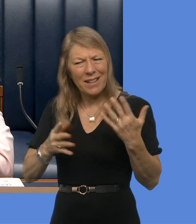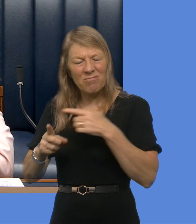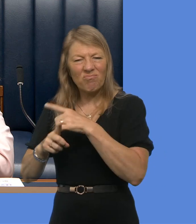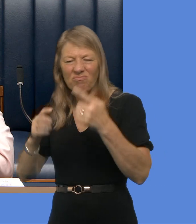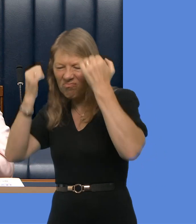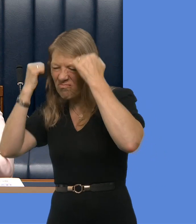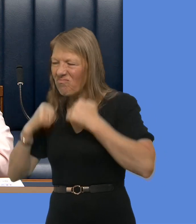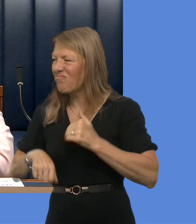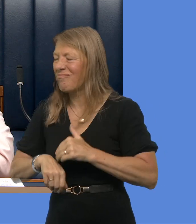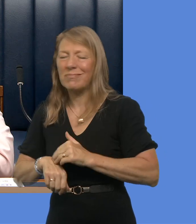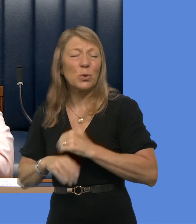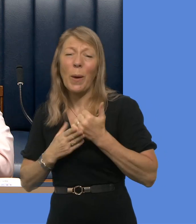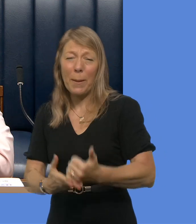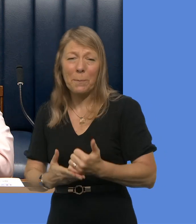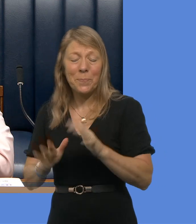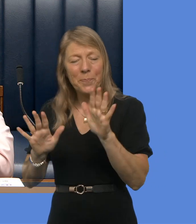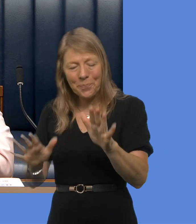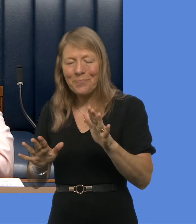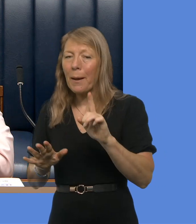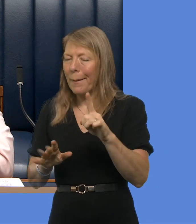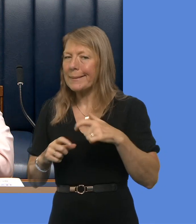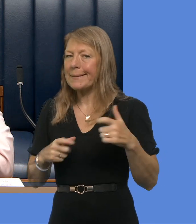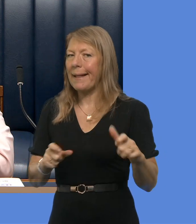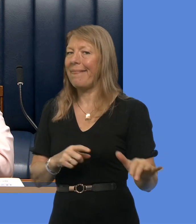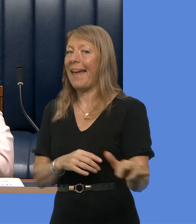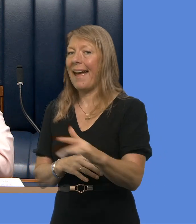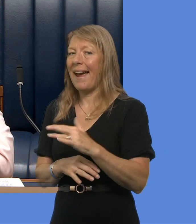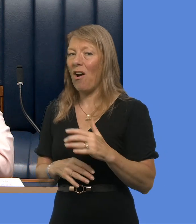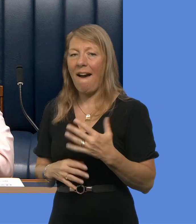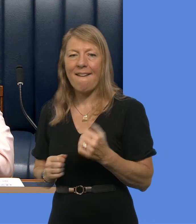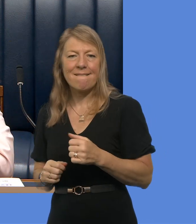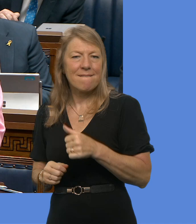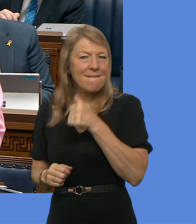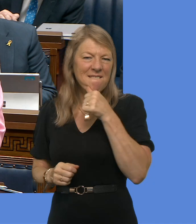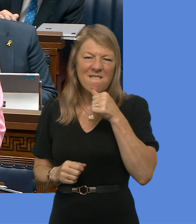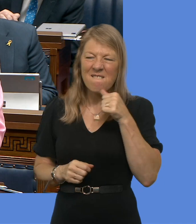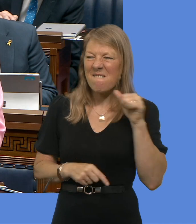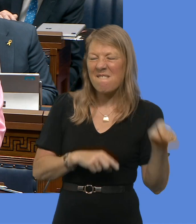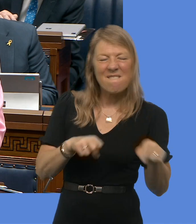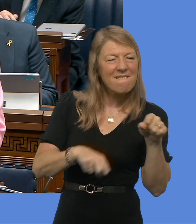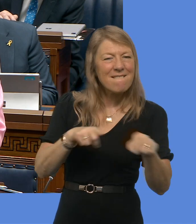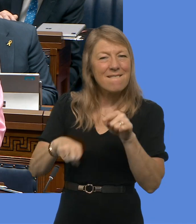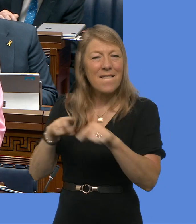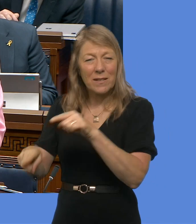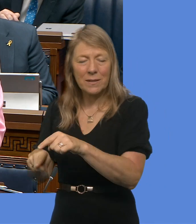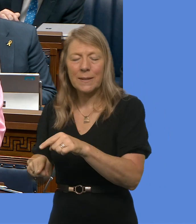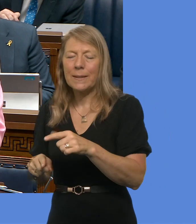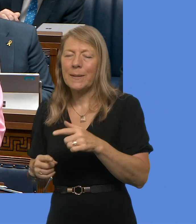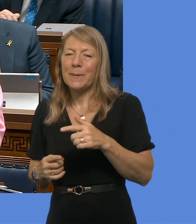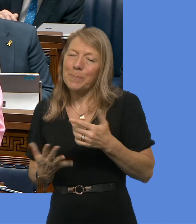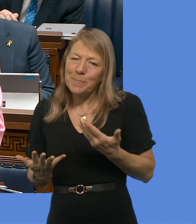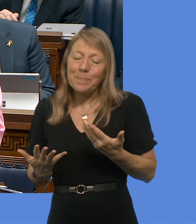remains a residual problem in some parts of our society here. Focusing on a policing and criminal justice system solution